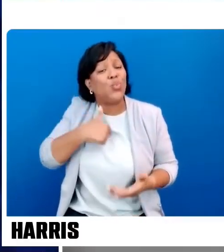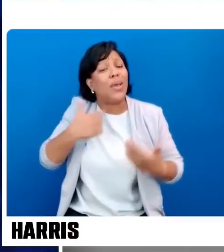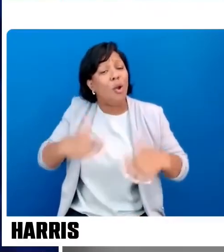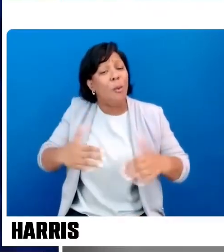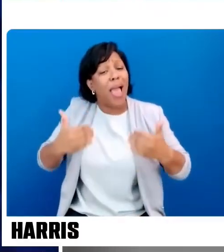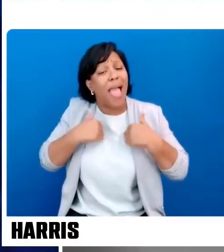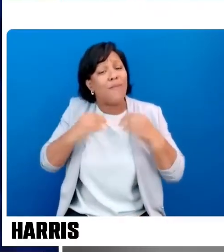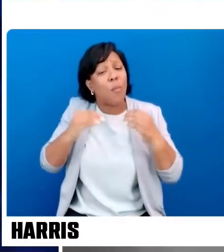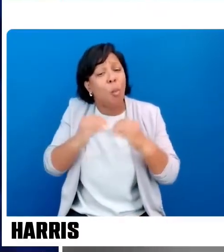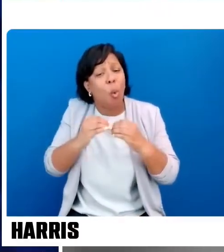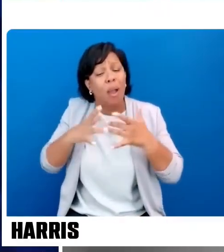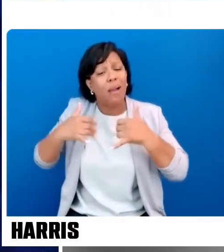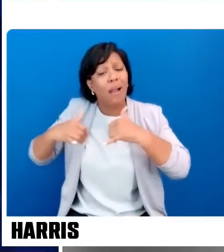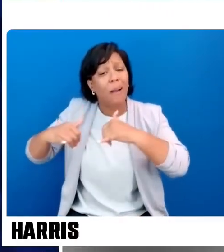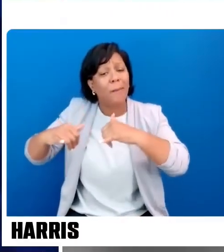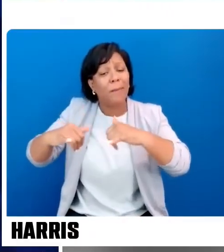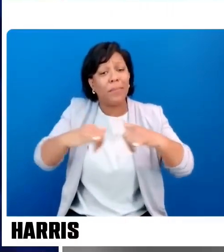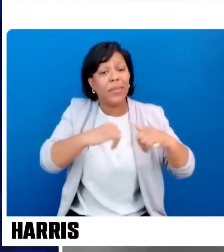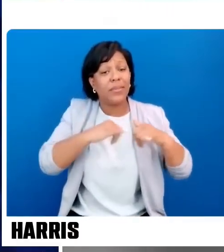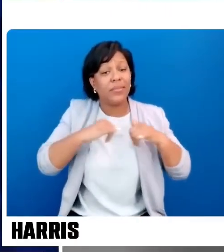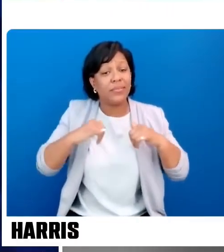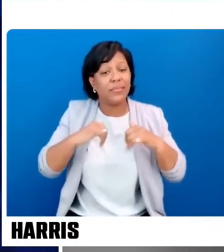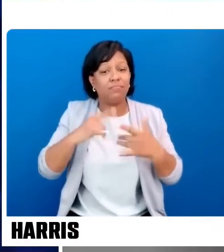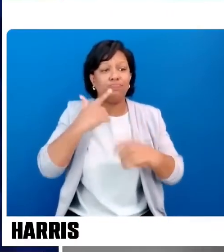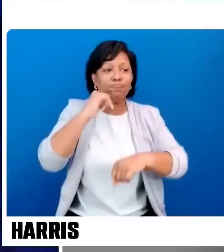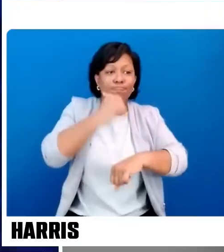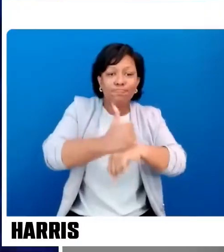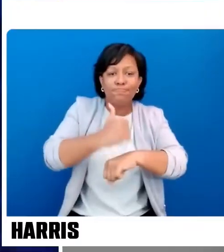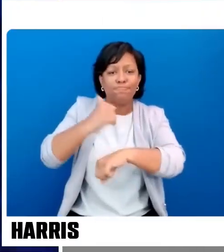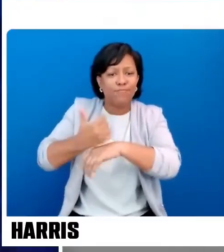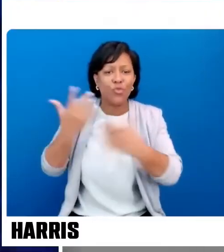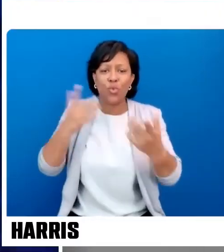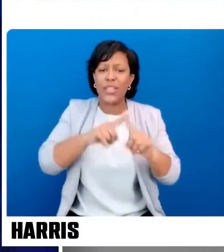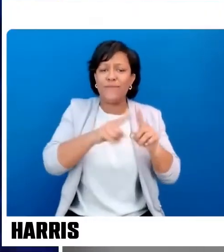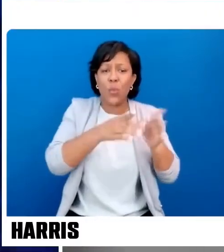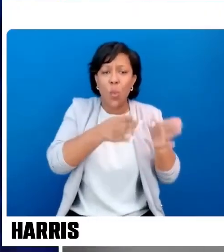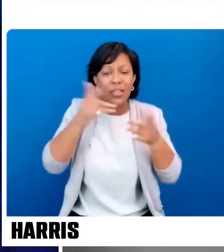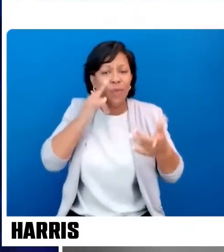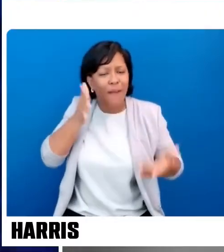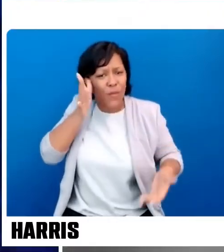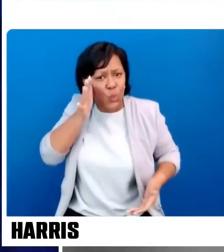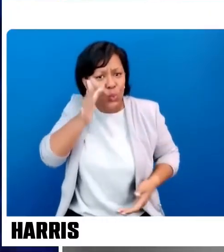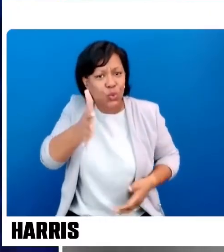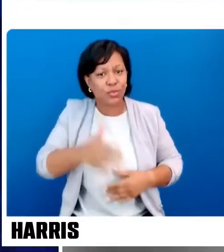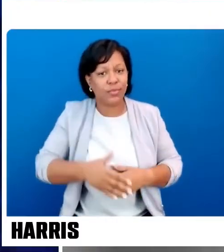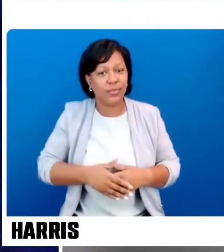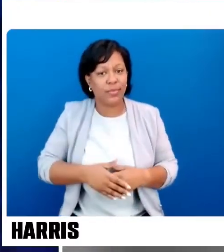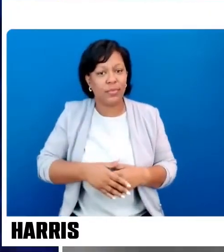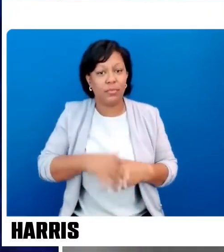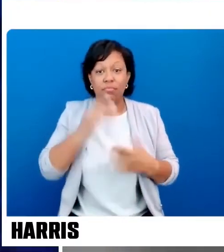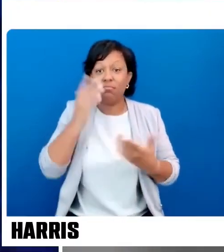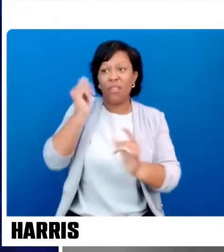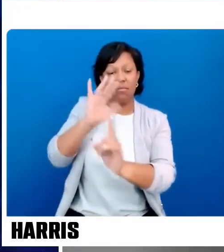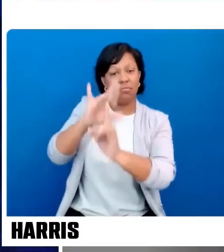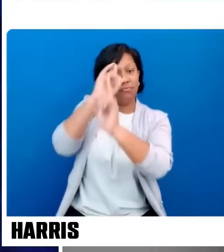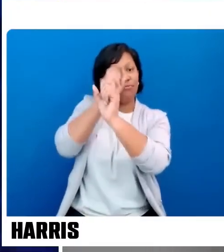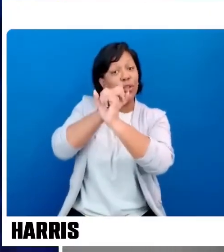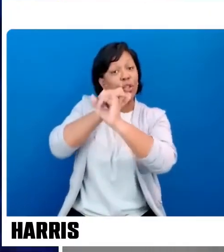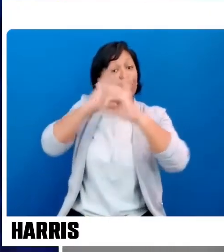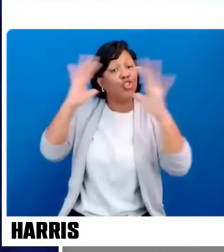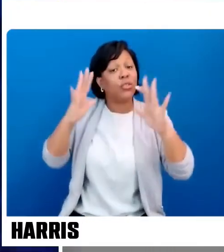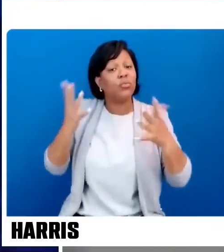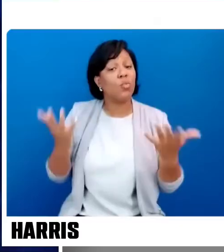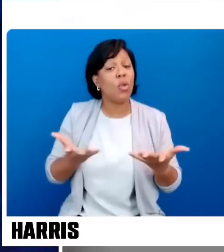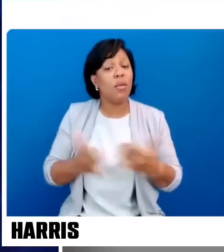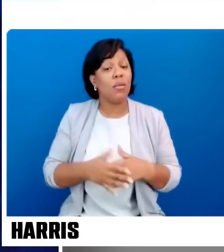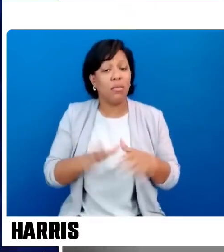way forward. And a vision of that includes having a plan, understanding the aspirations, the